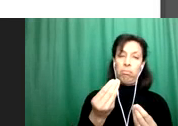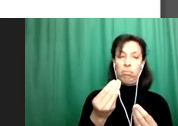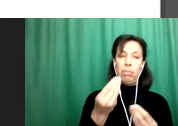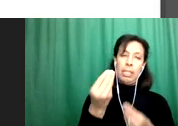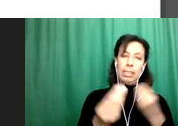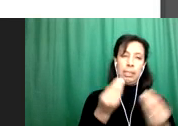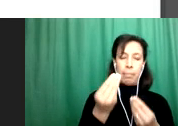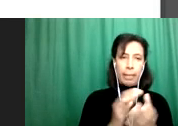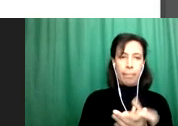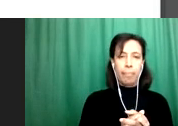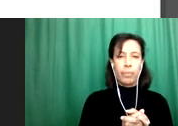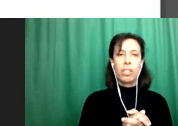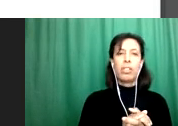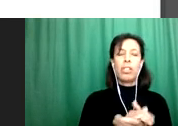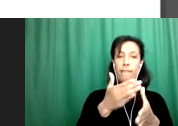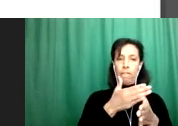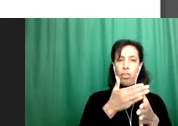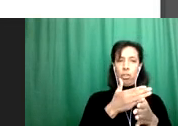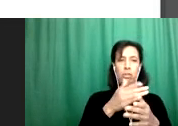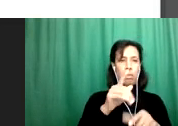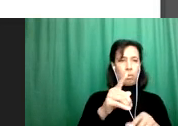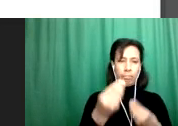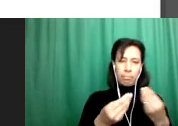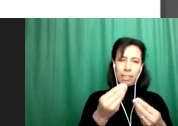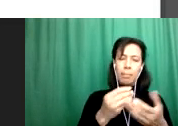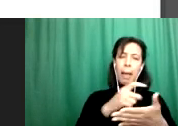of all, paragraphs. Okay.